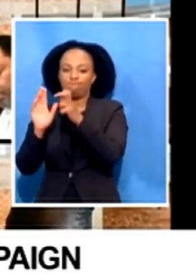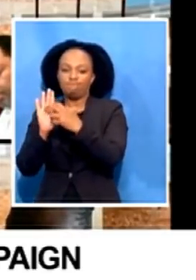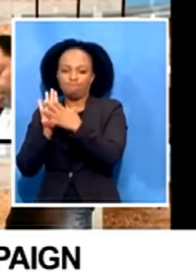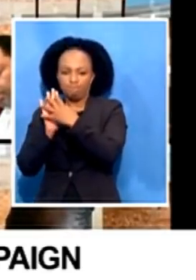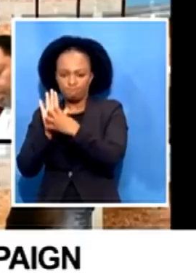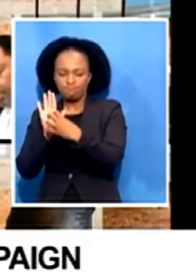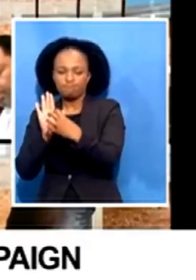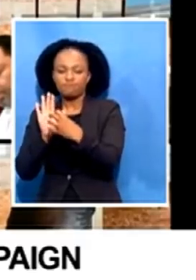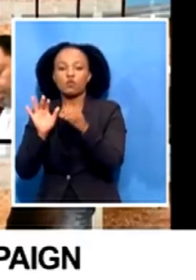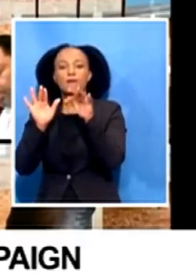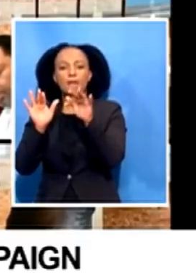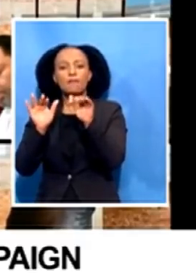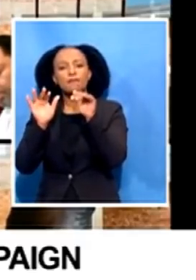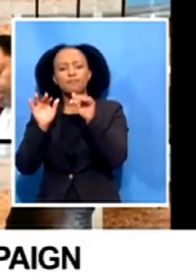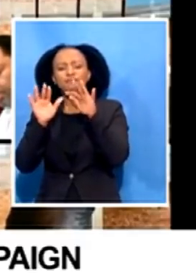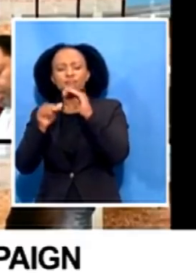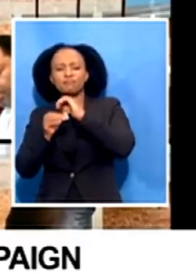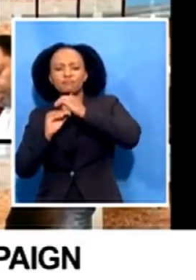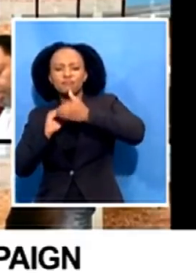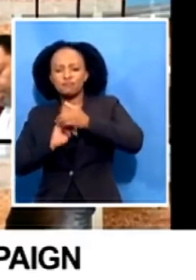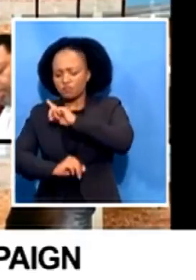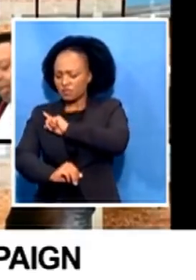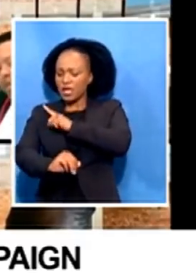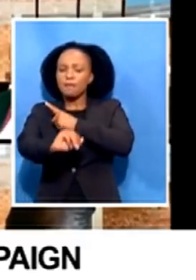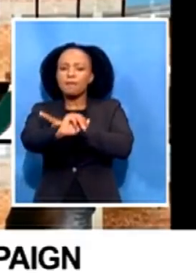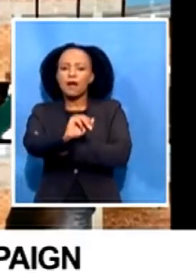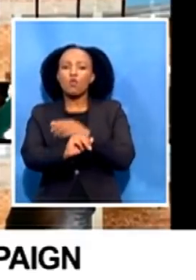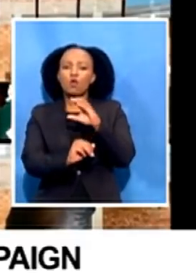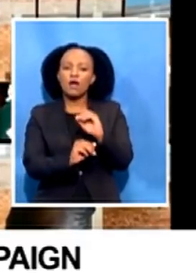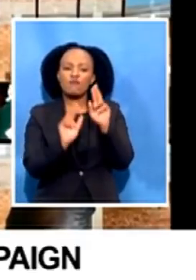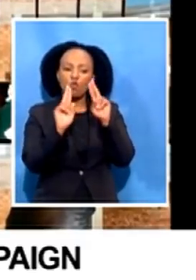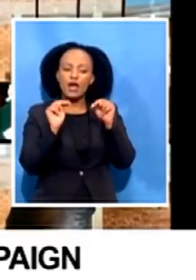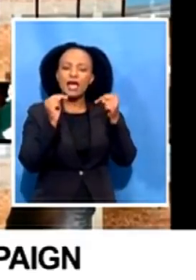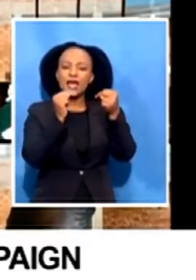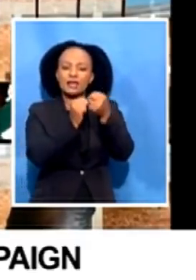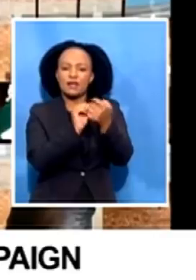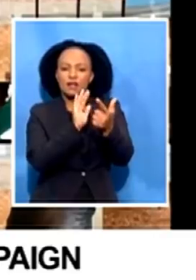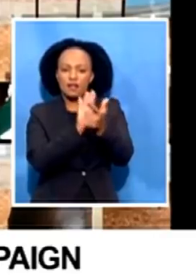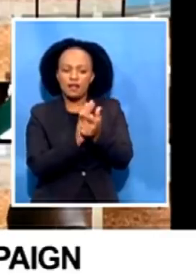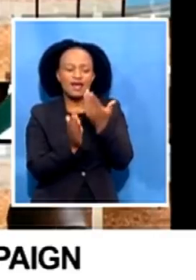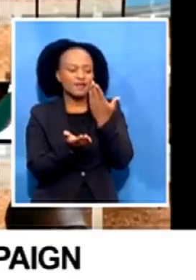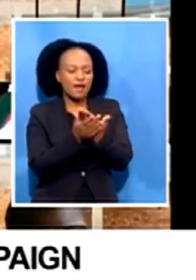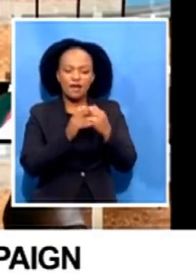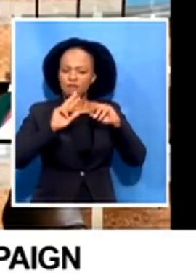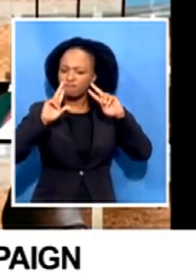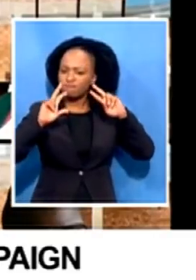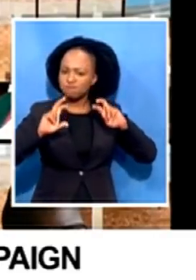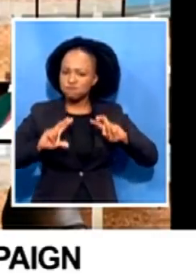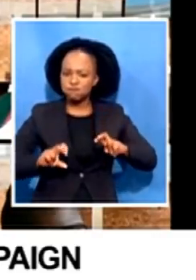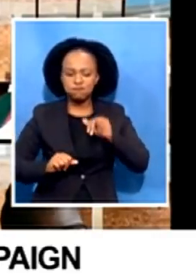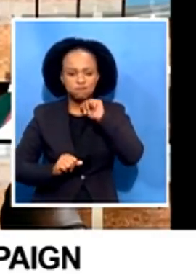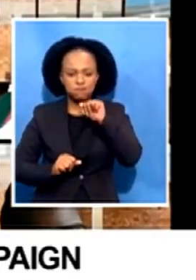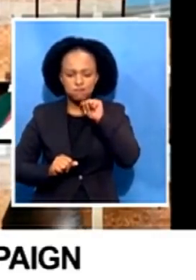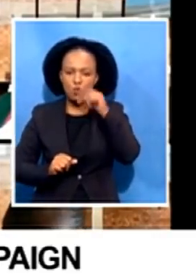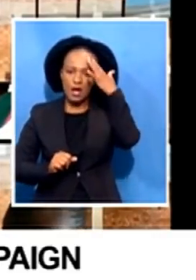regulated by national legislation, A, to investigate any conduct in state affairs or in the